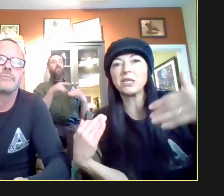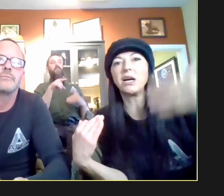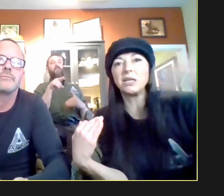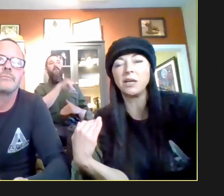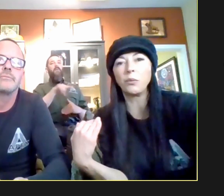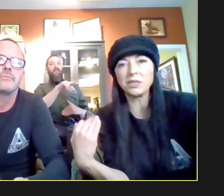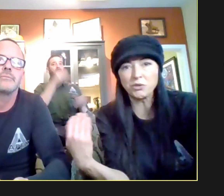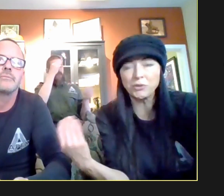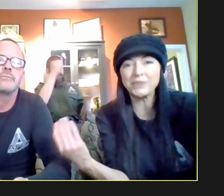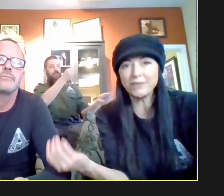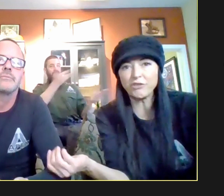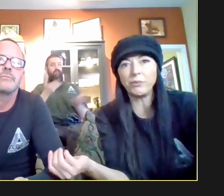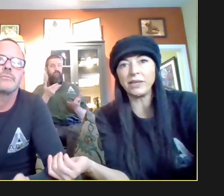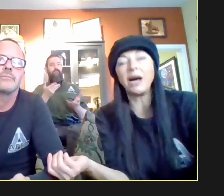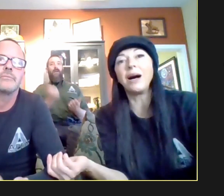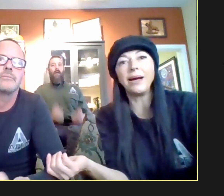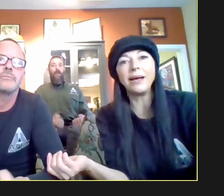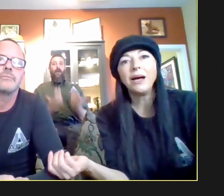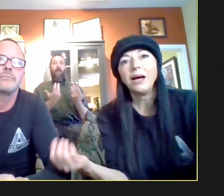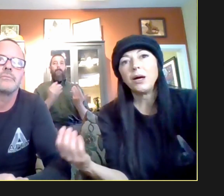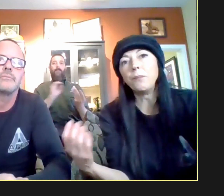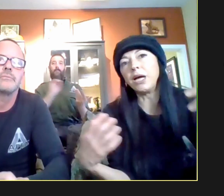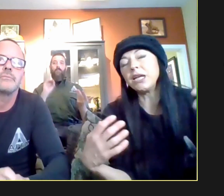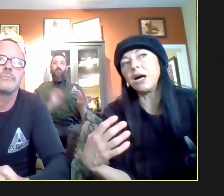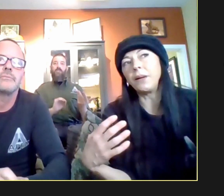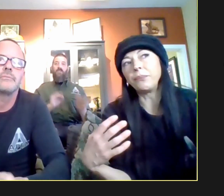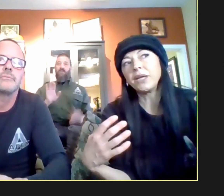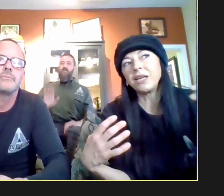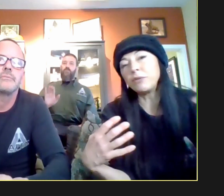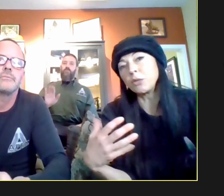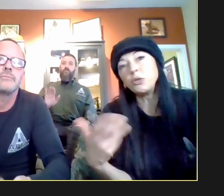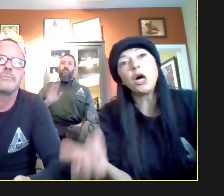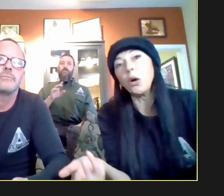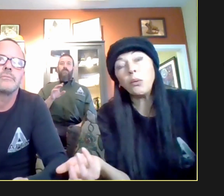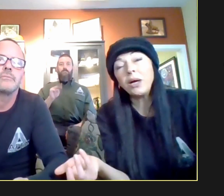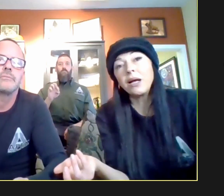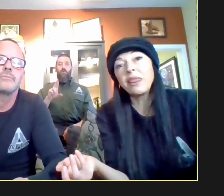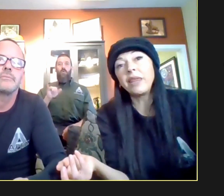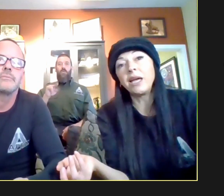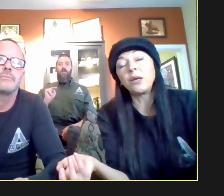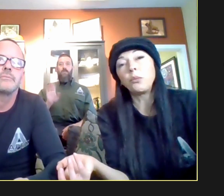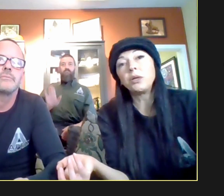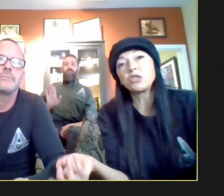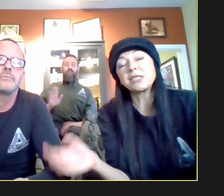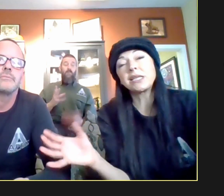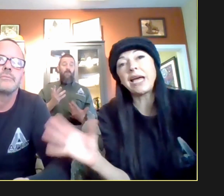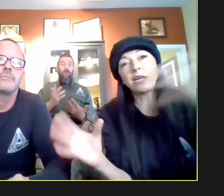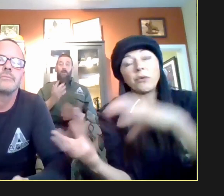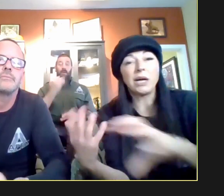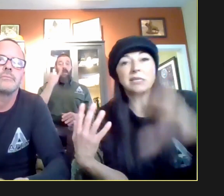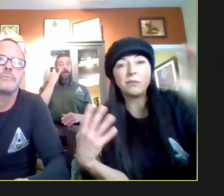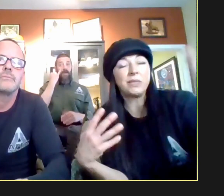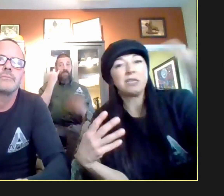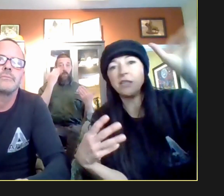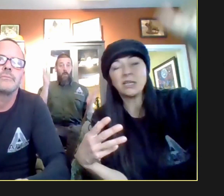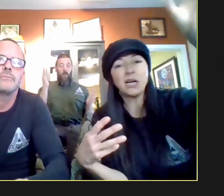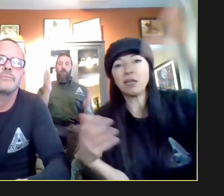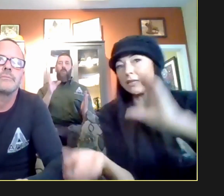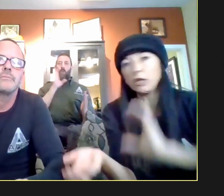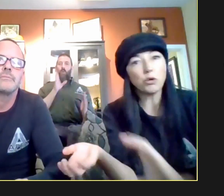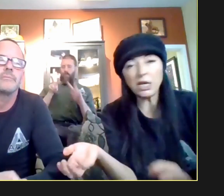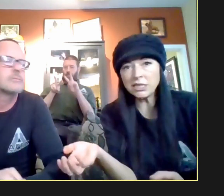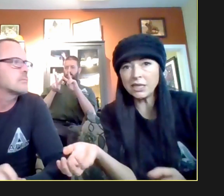tell us what essentially the content was, which was extremely high. But if we don't know, then we'll